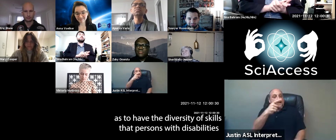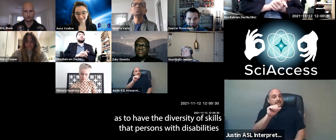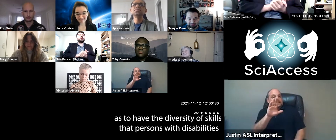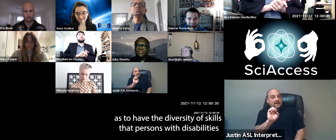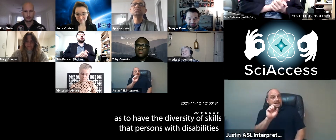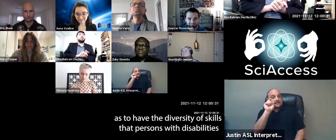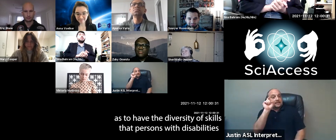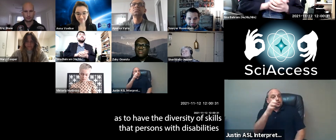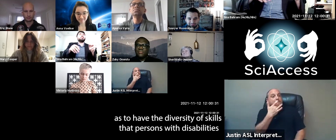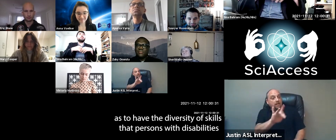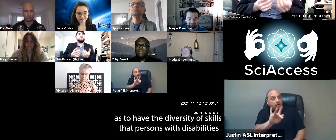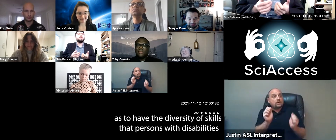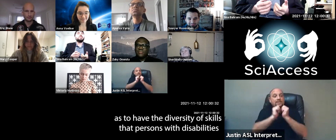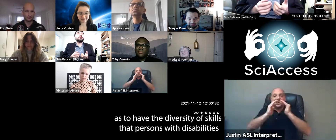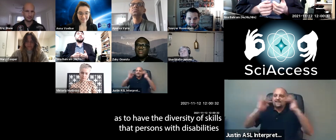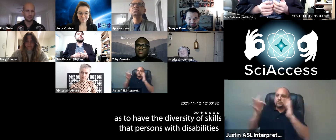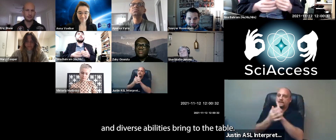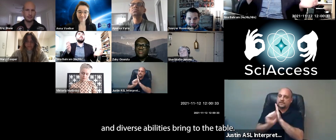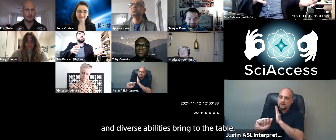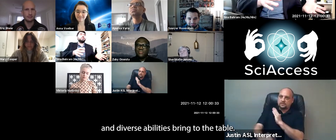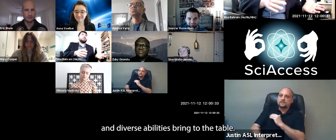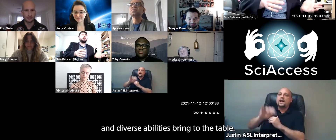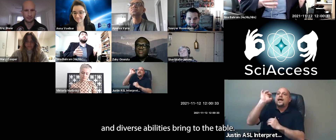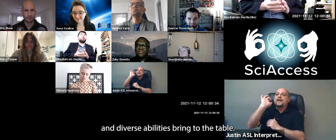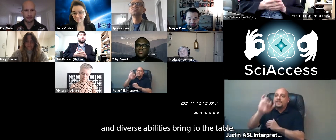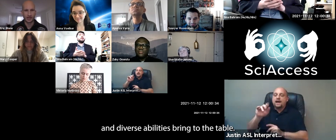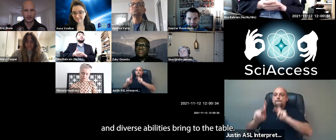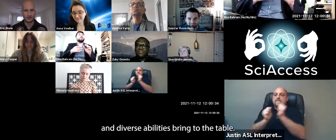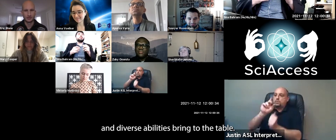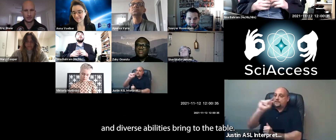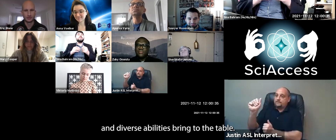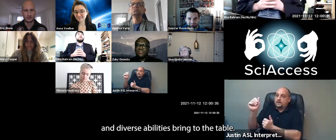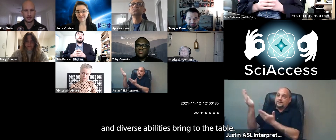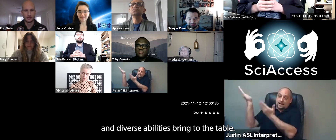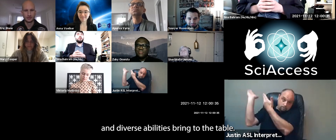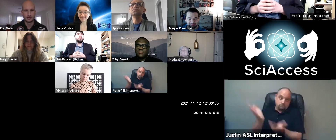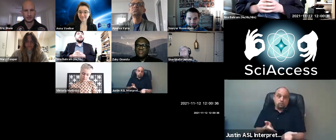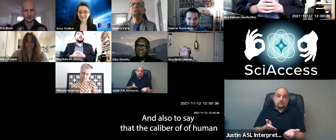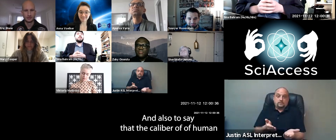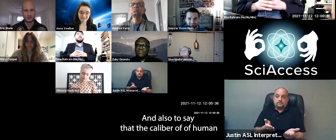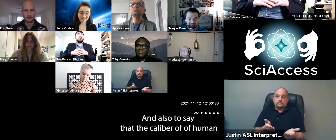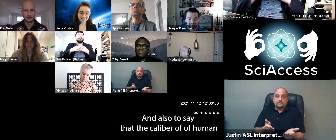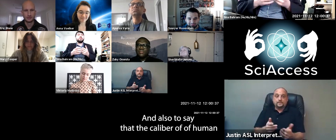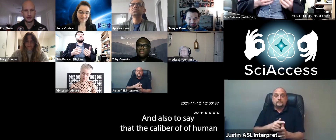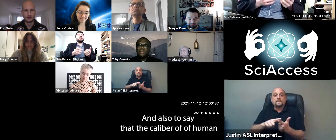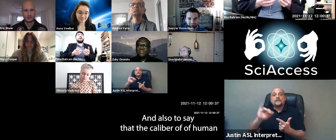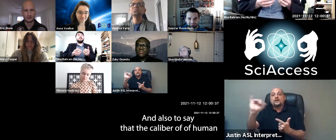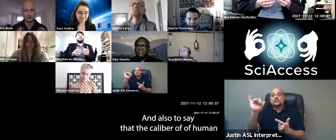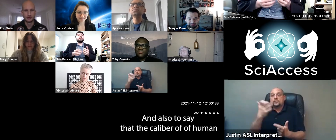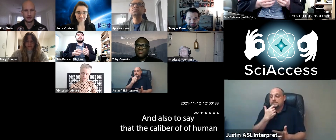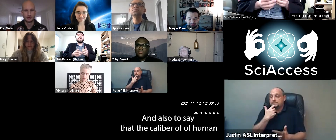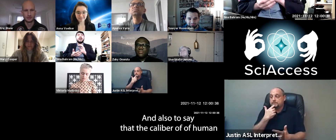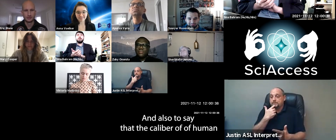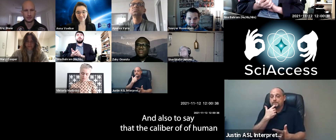the diversity of skills that persons with disabilities and diverse abilities bring to the table. And also to say